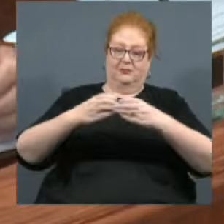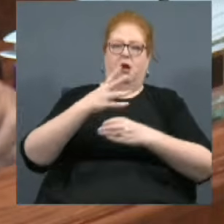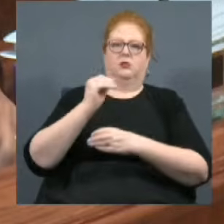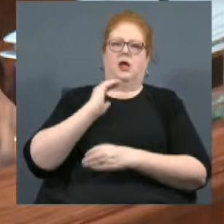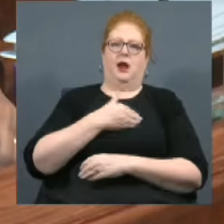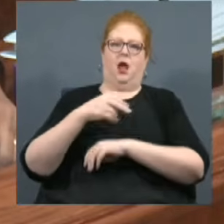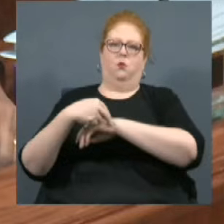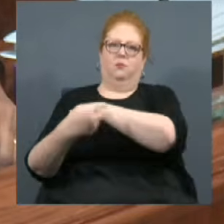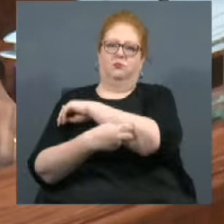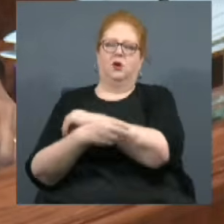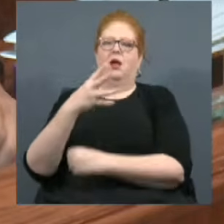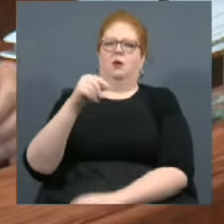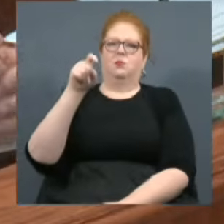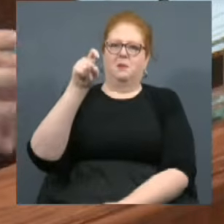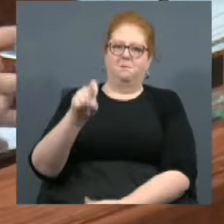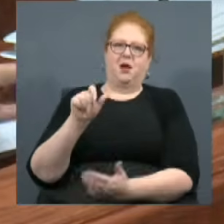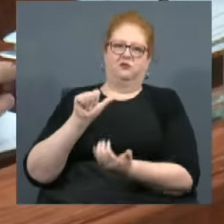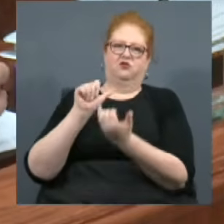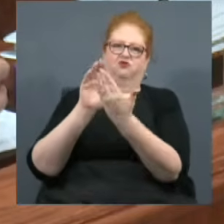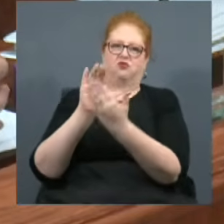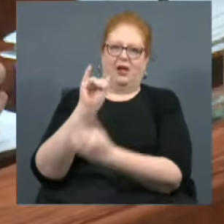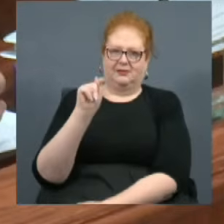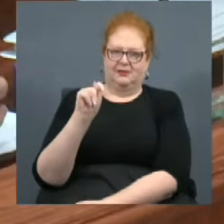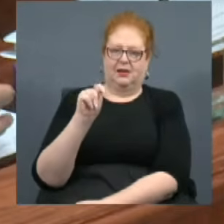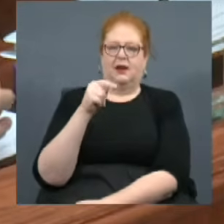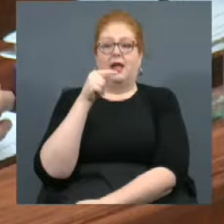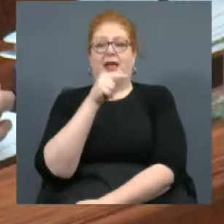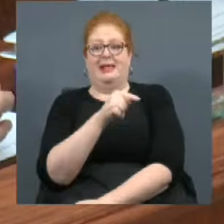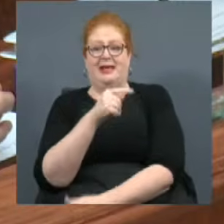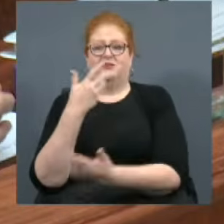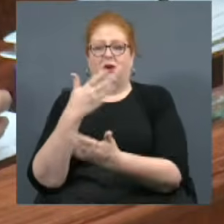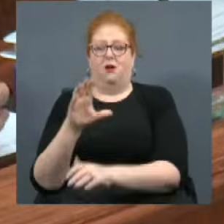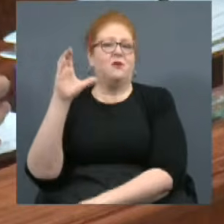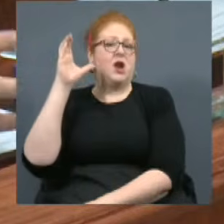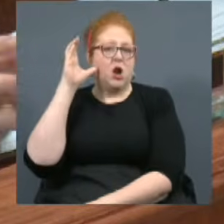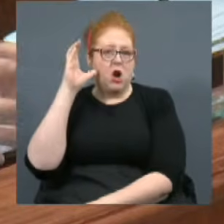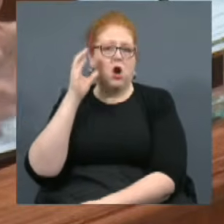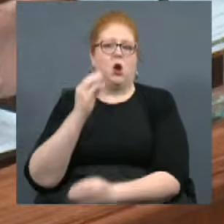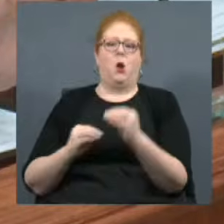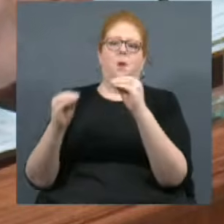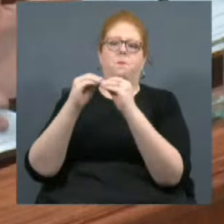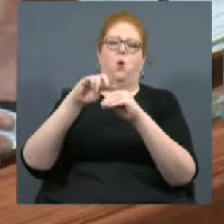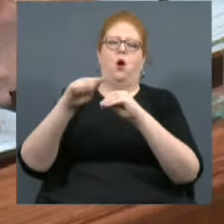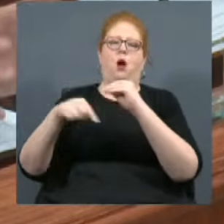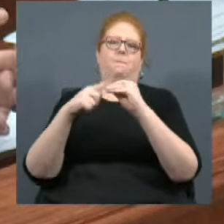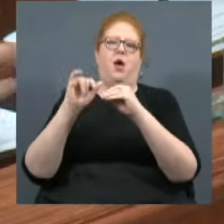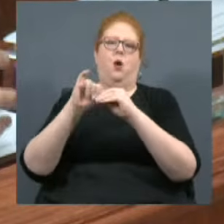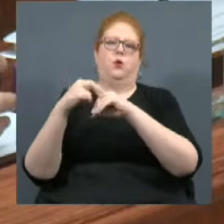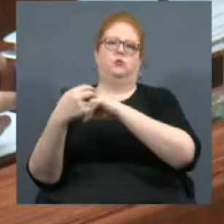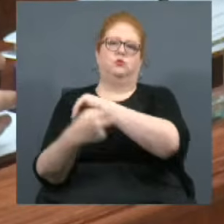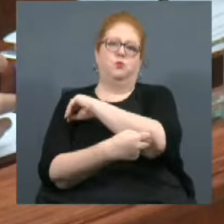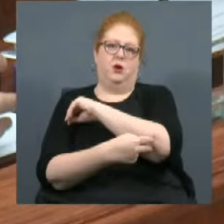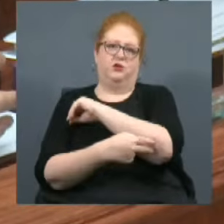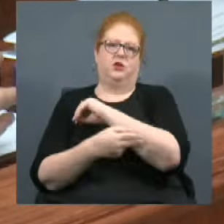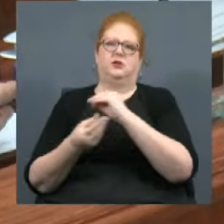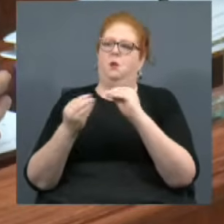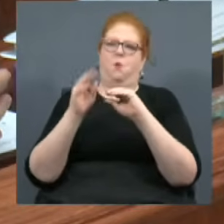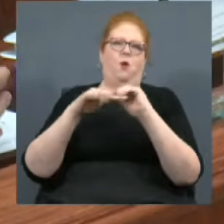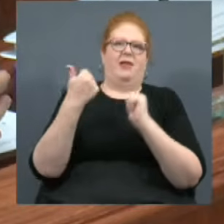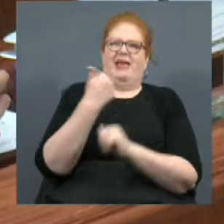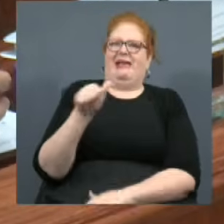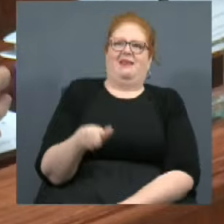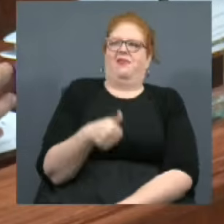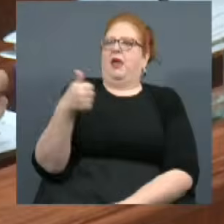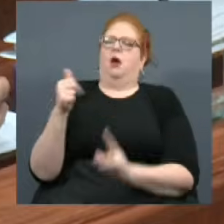And he's heard more about the bridges than I think he's heard about anything else since then. You're absolutely spot